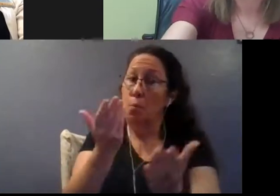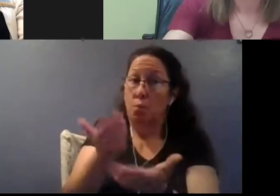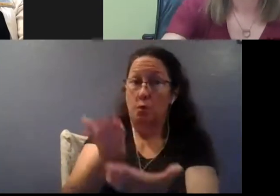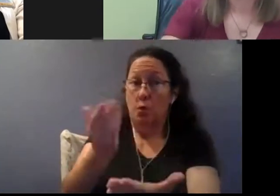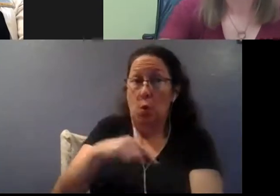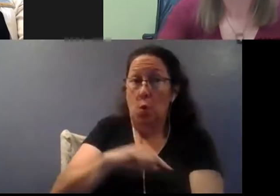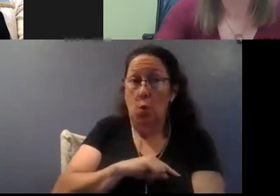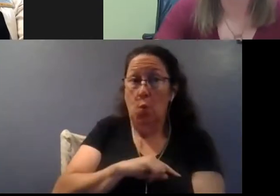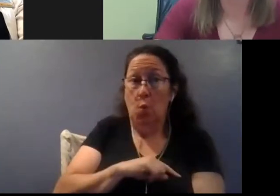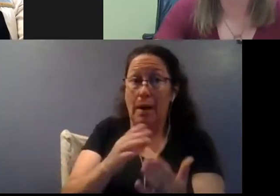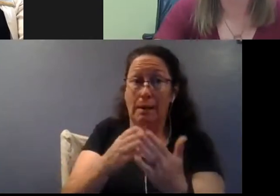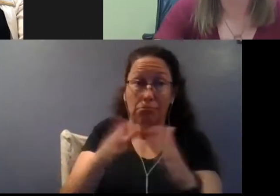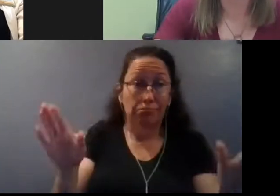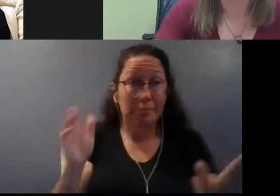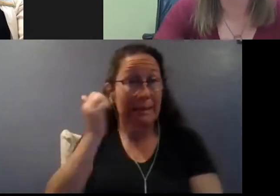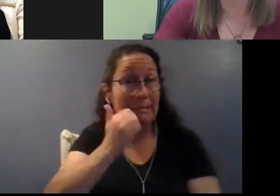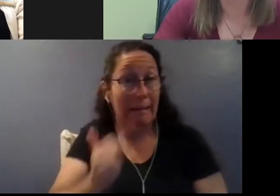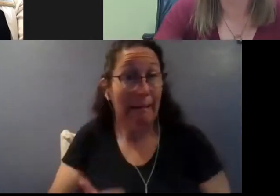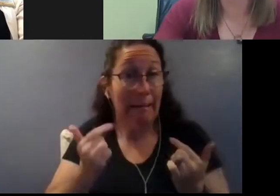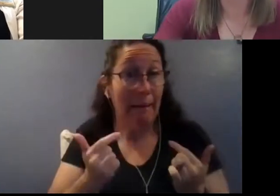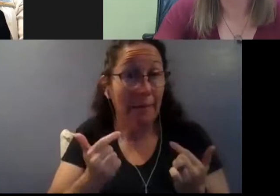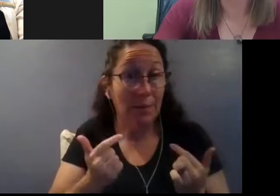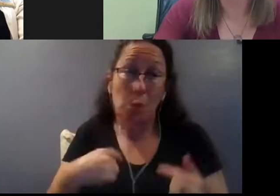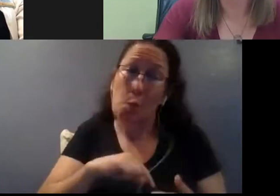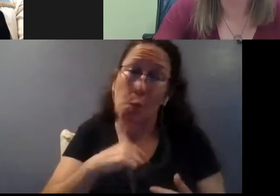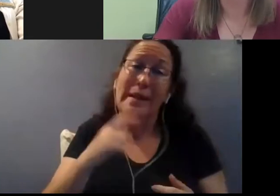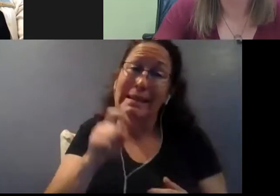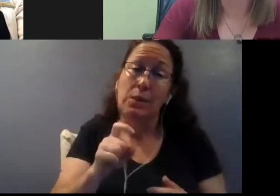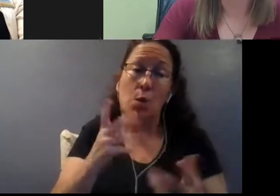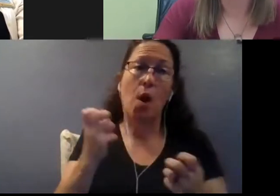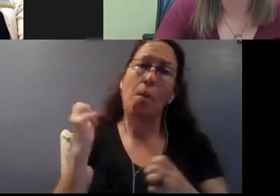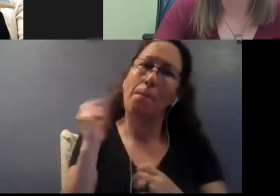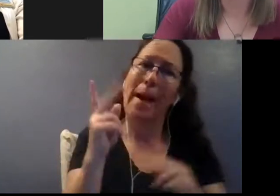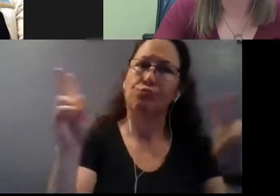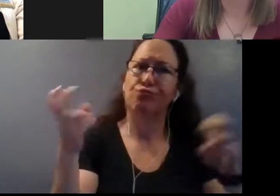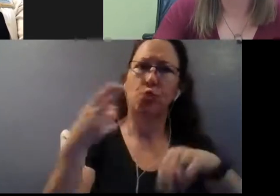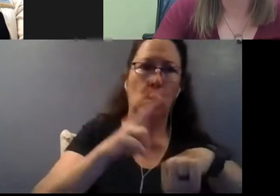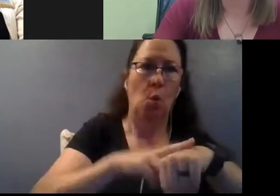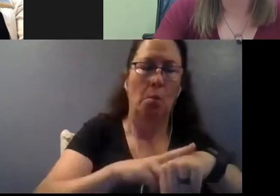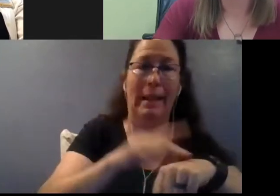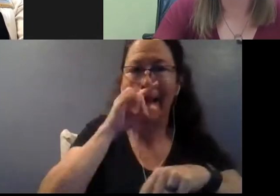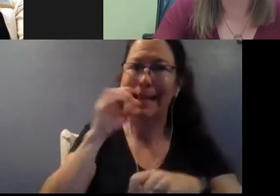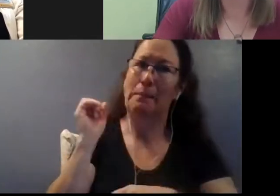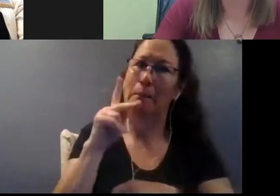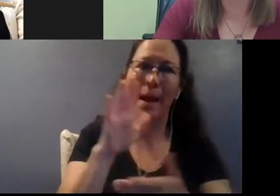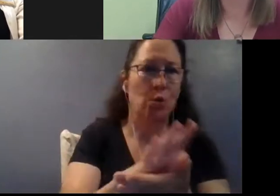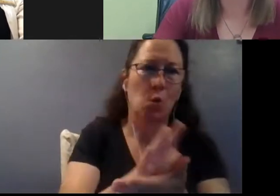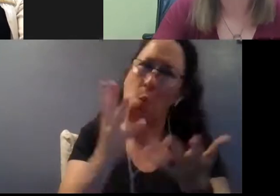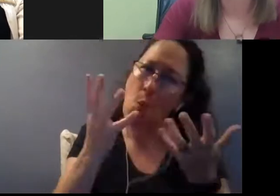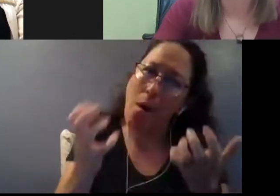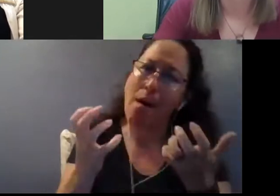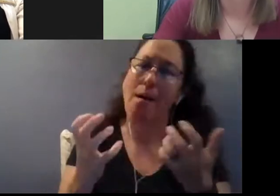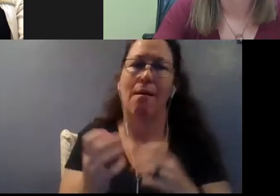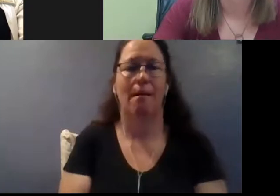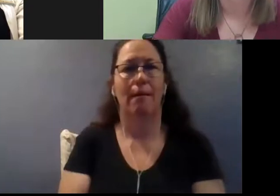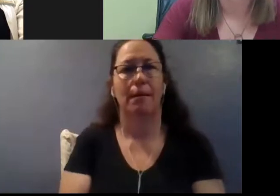public, are doing in our daily lives. All of us really, truly do want to go back to normal, and we want our kids to return to school this fall.